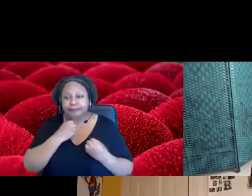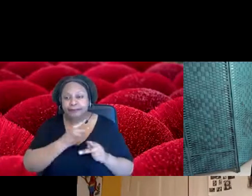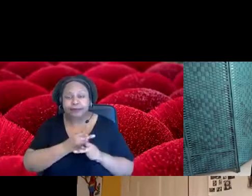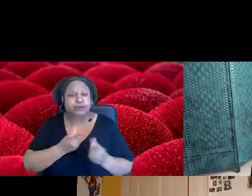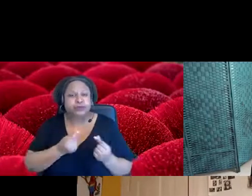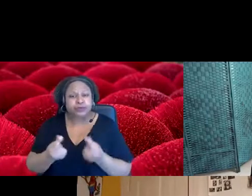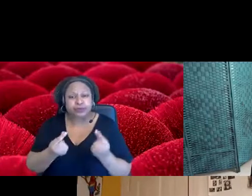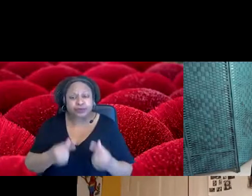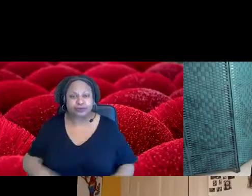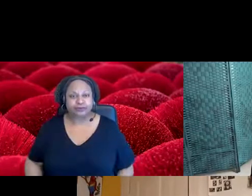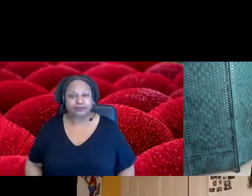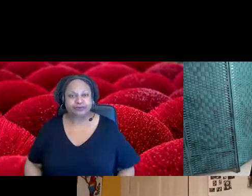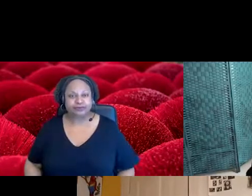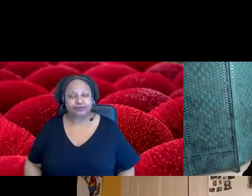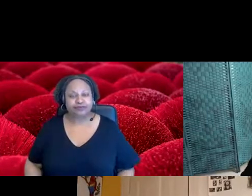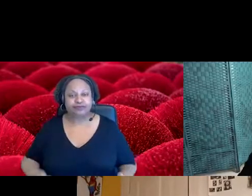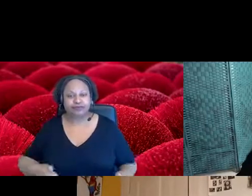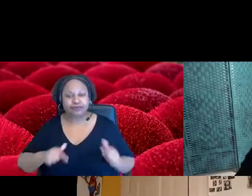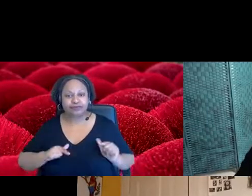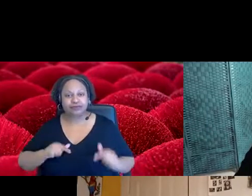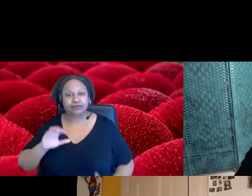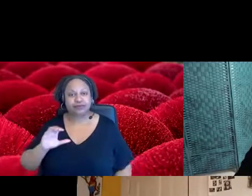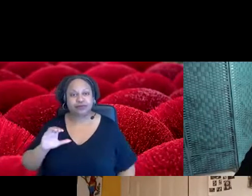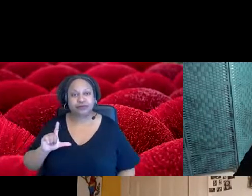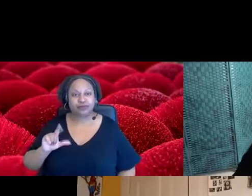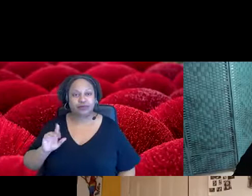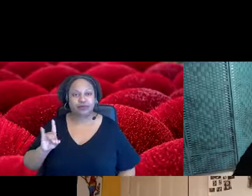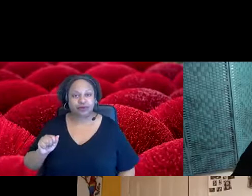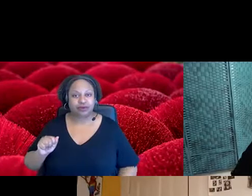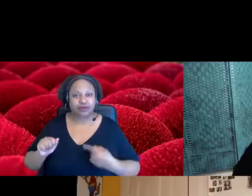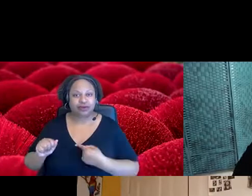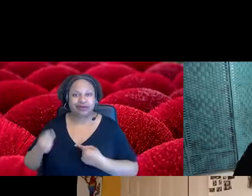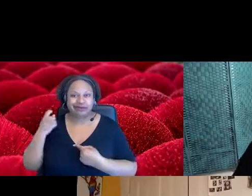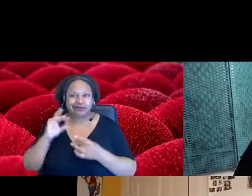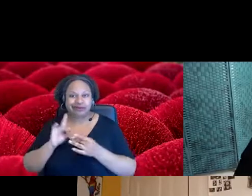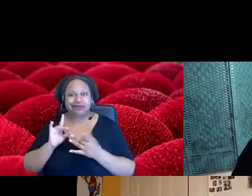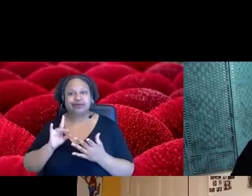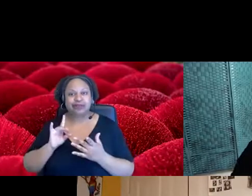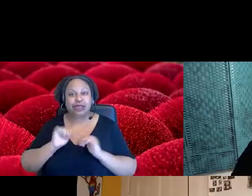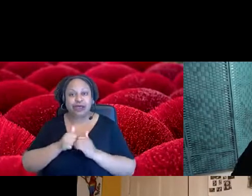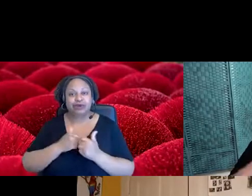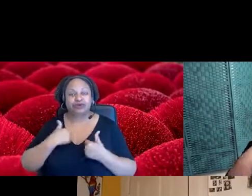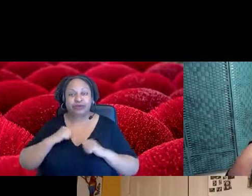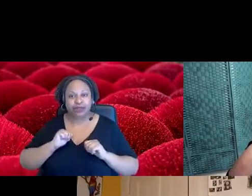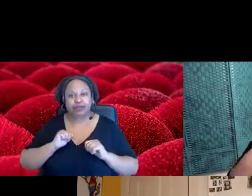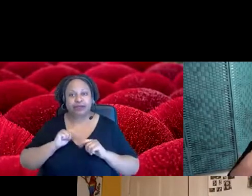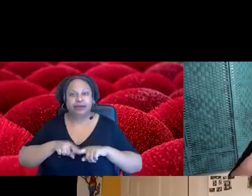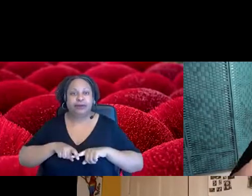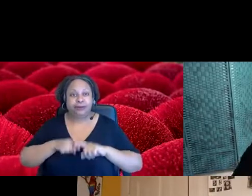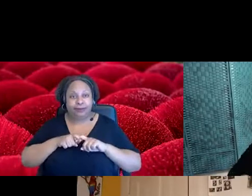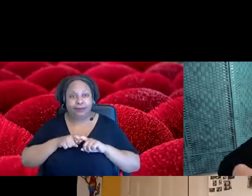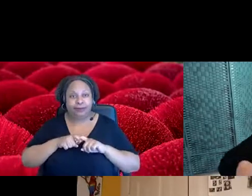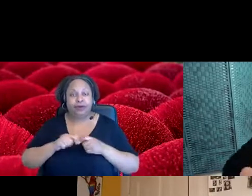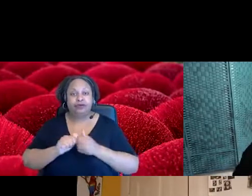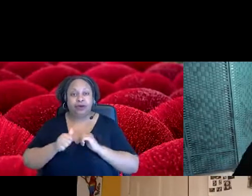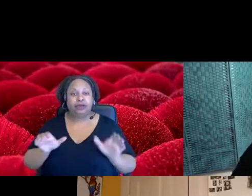Yeah, Greg's preempt chaos really sparked something for